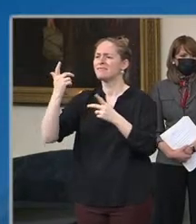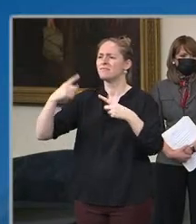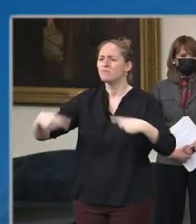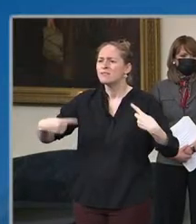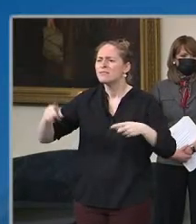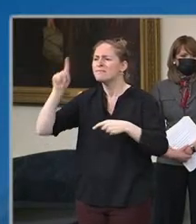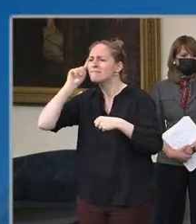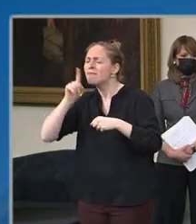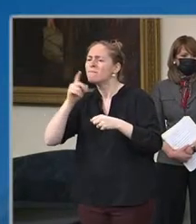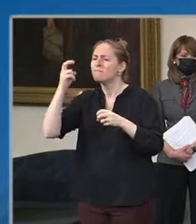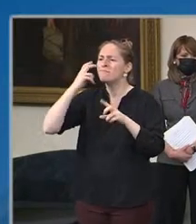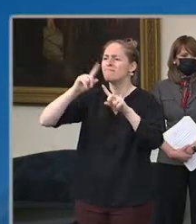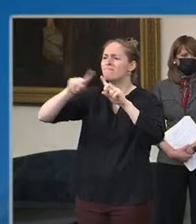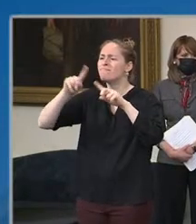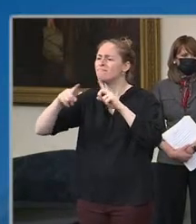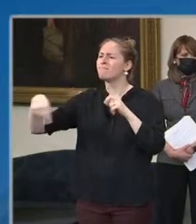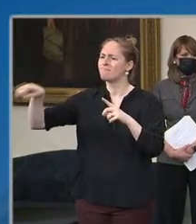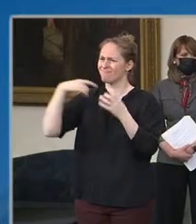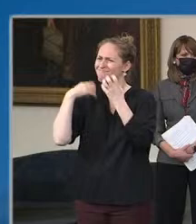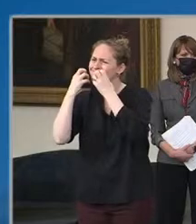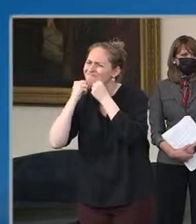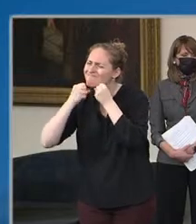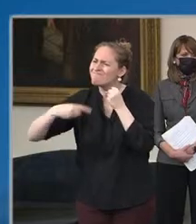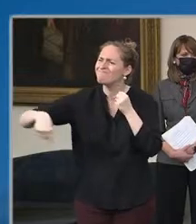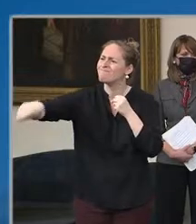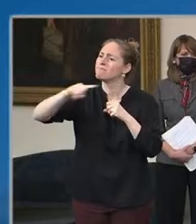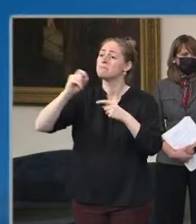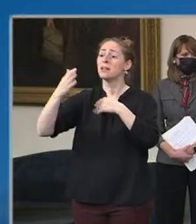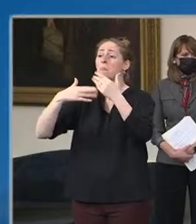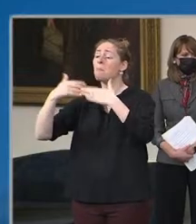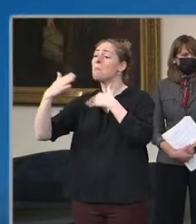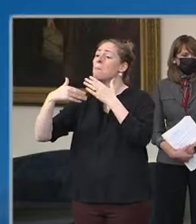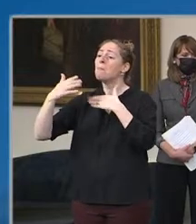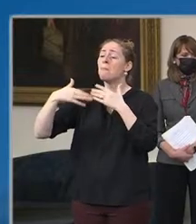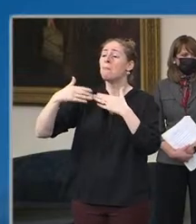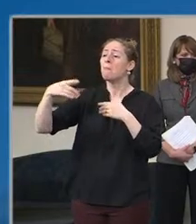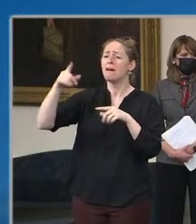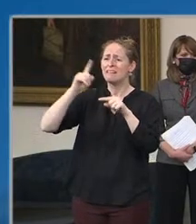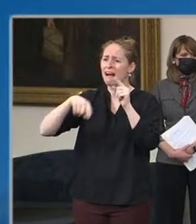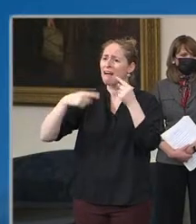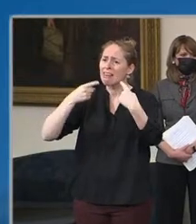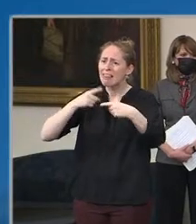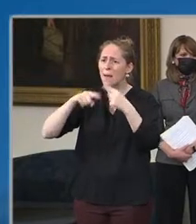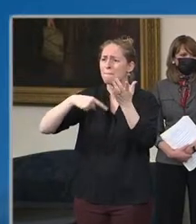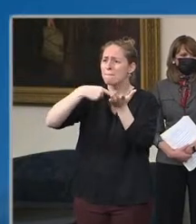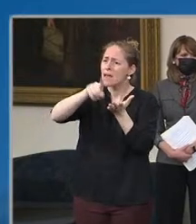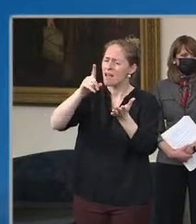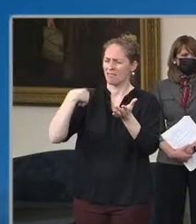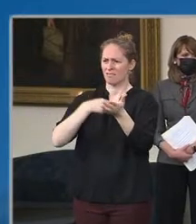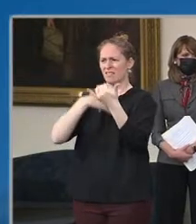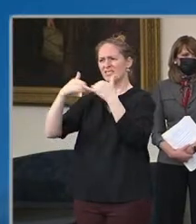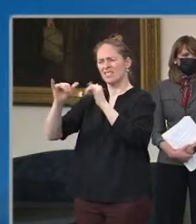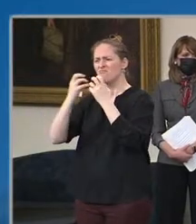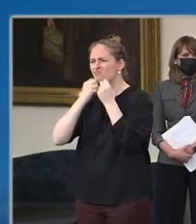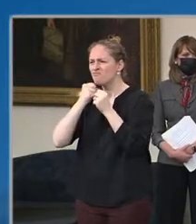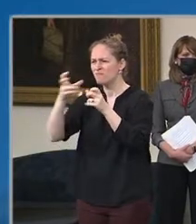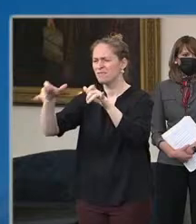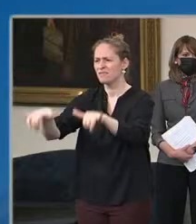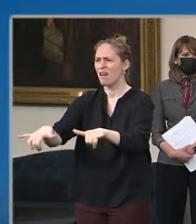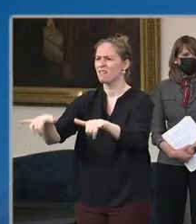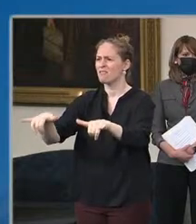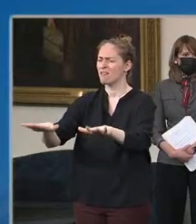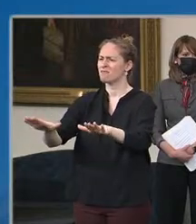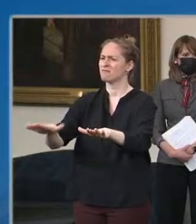was compromised by COVID-19. So to assist renters, our department has administered to this